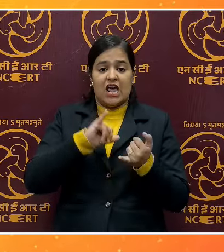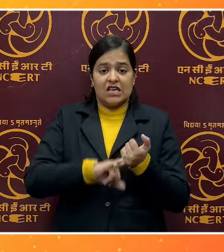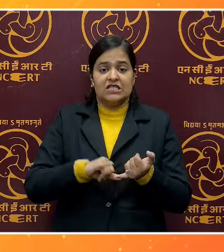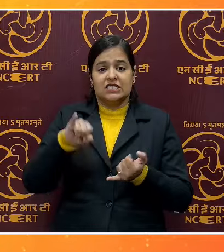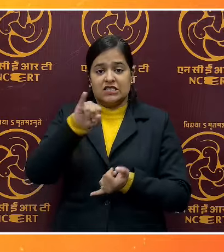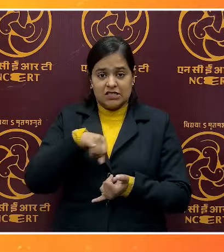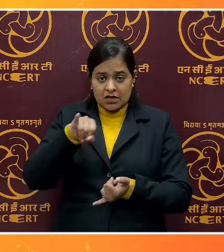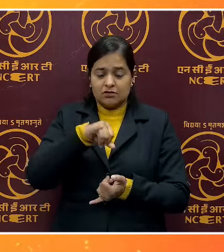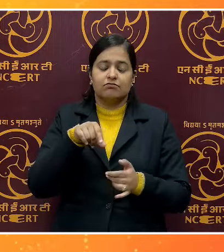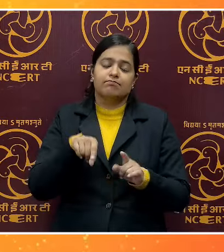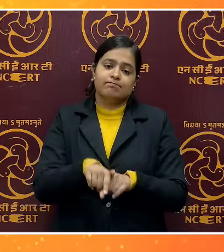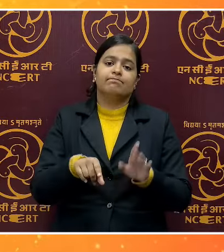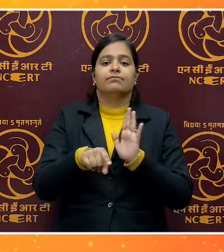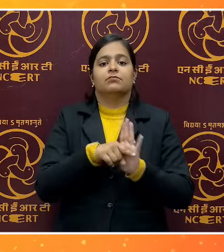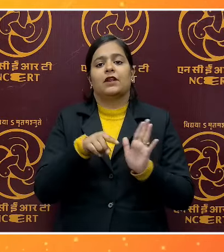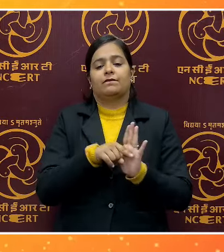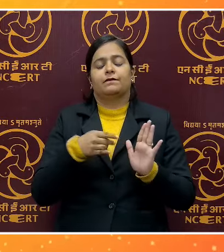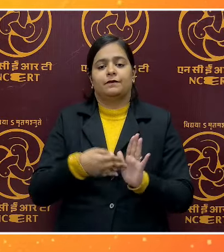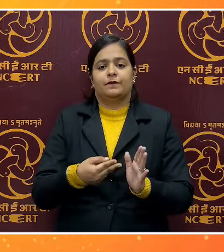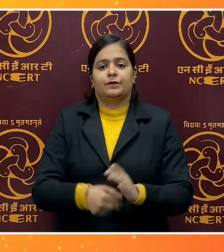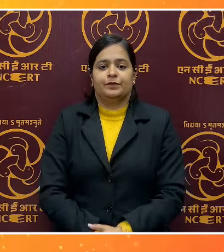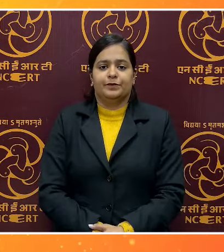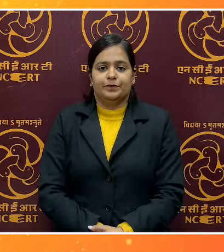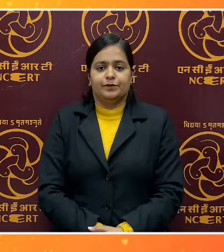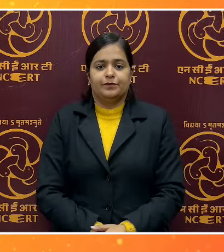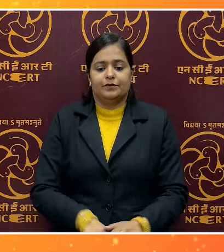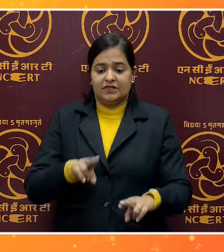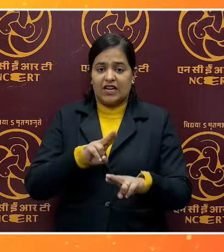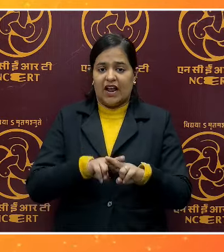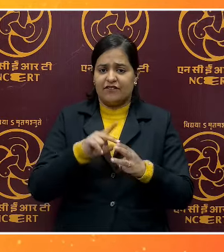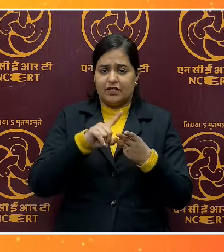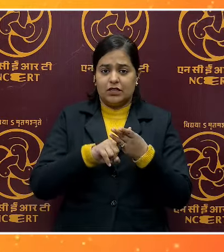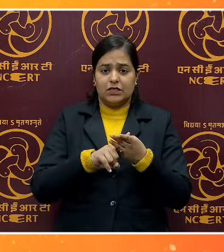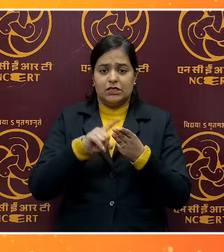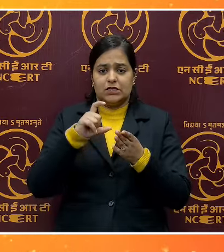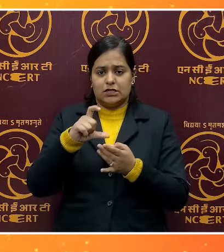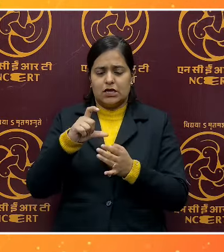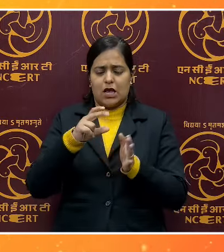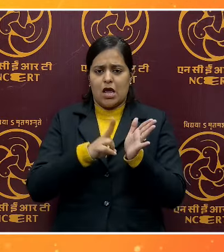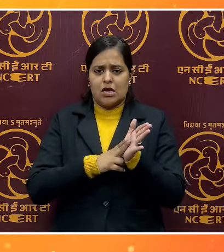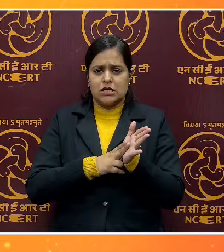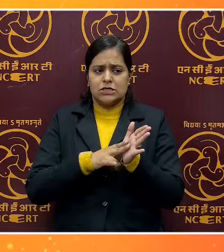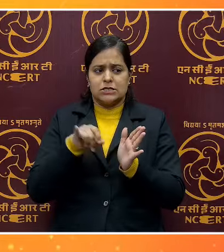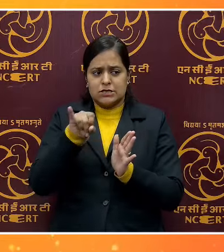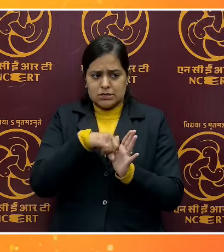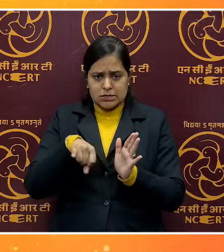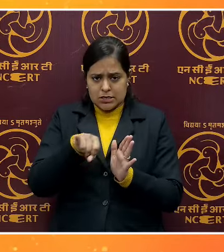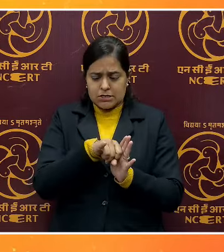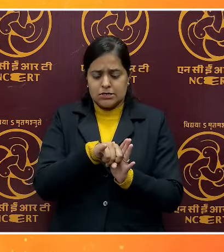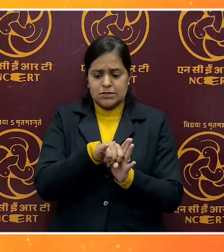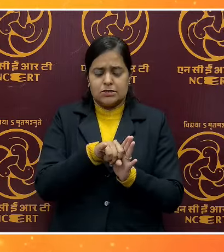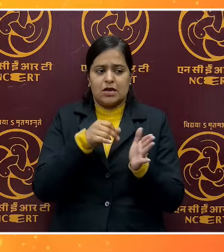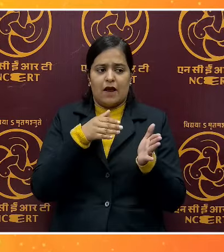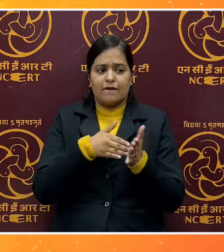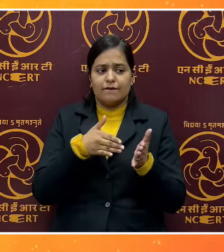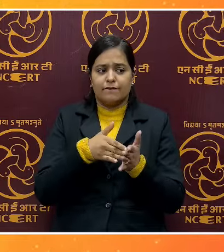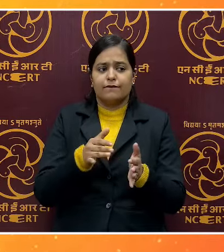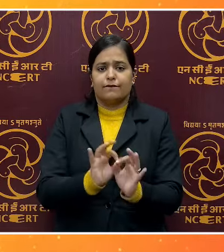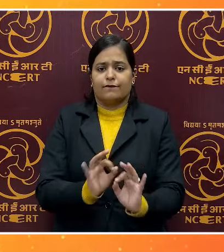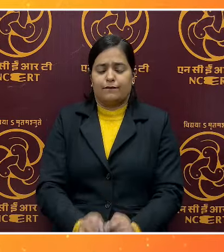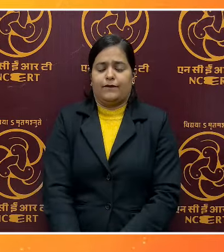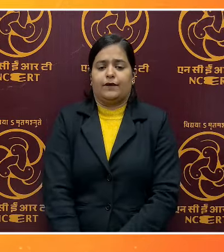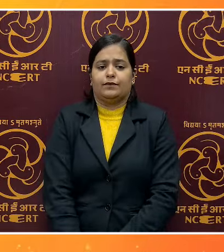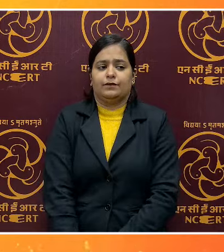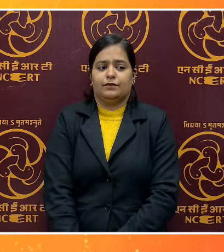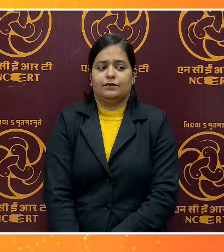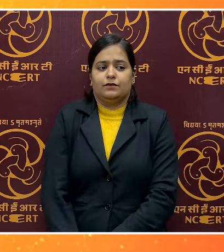that will make the negative. So, FeCN6 coordination sphere will not to be disturbed in solution state in case